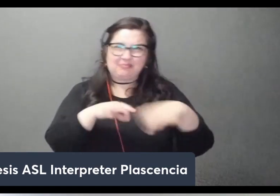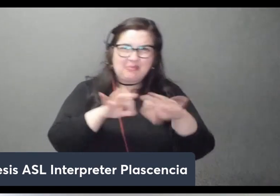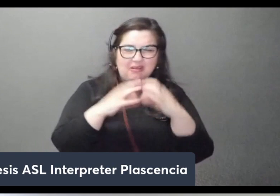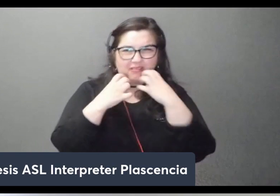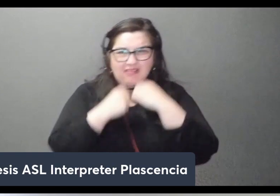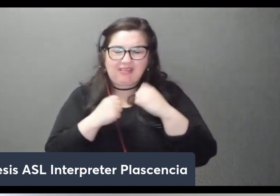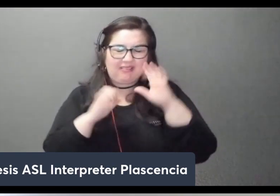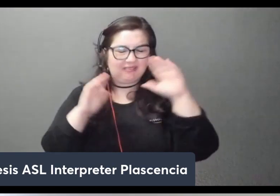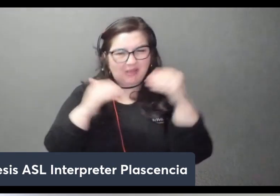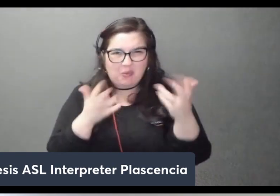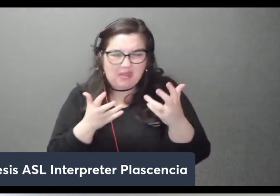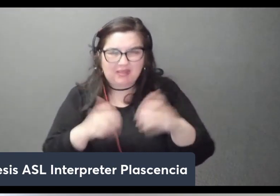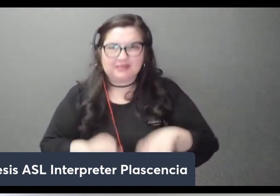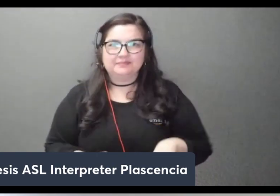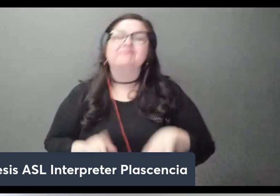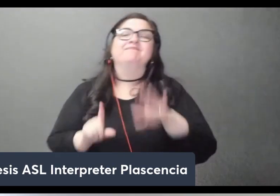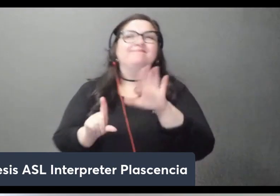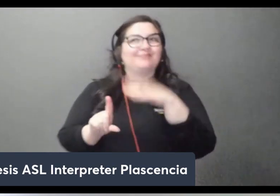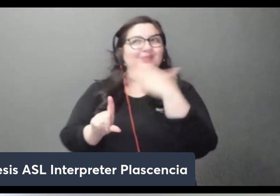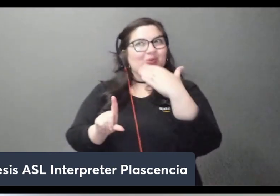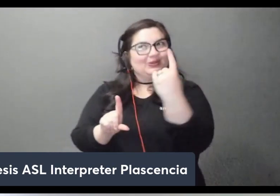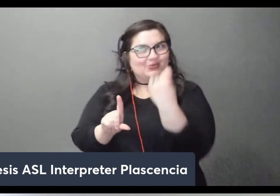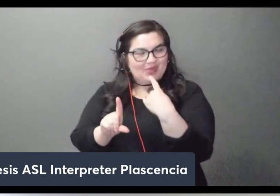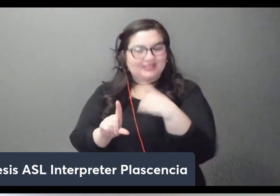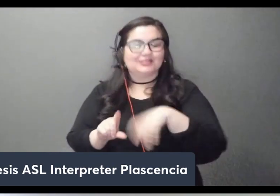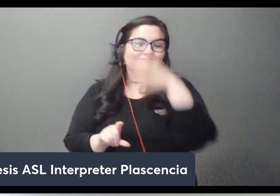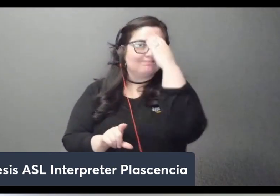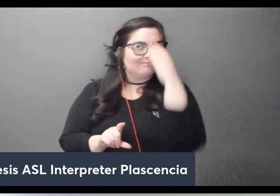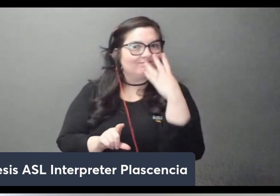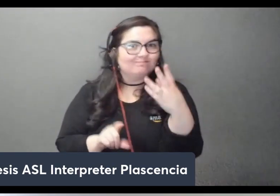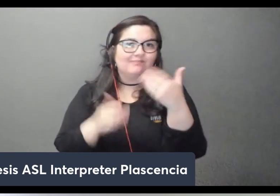That's a great question. So I think in general,